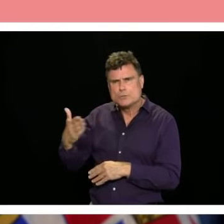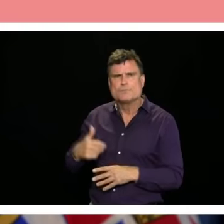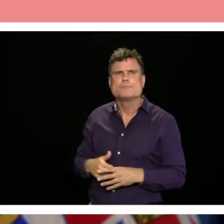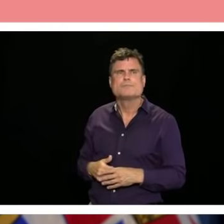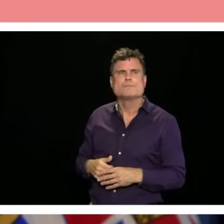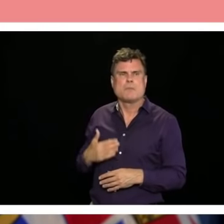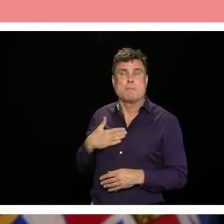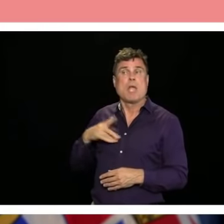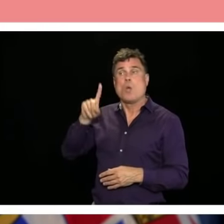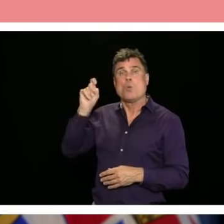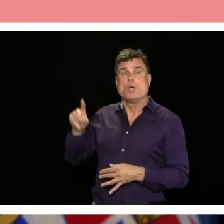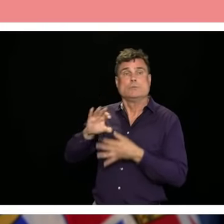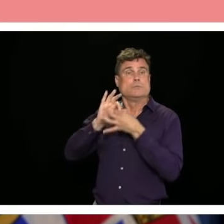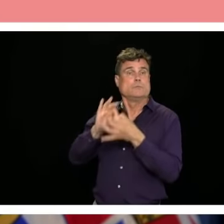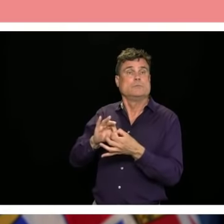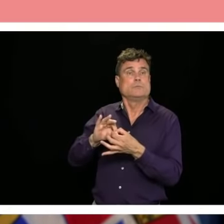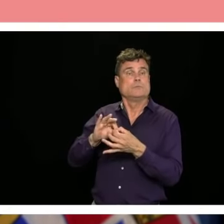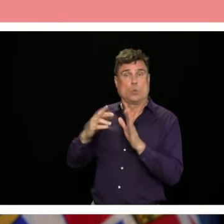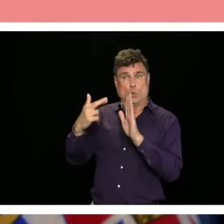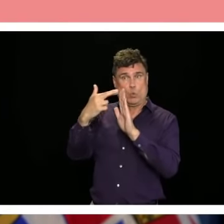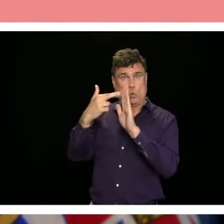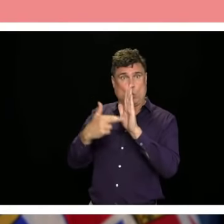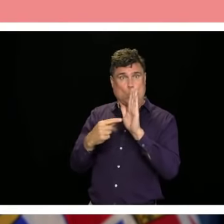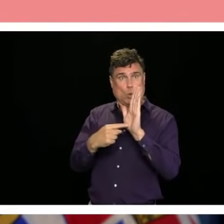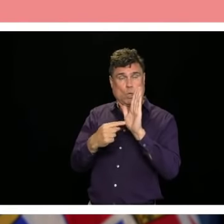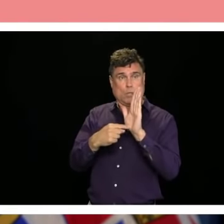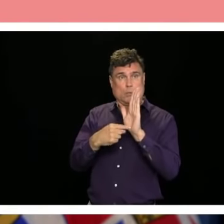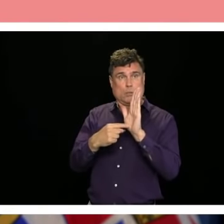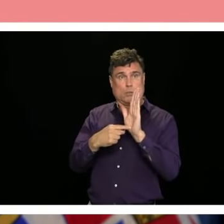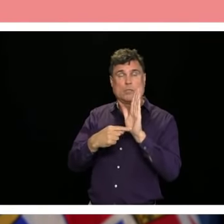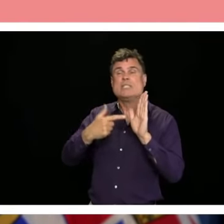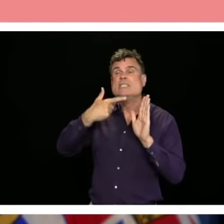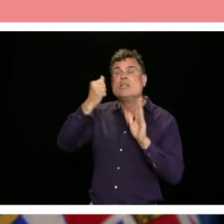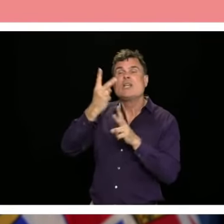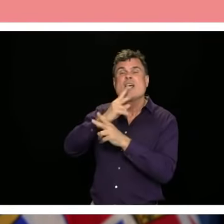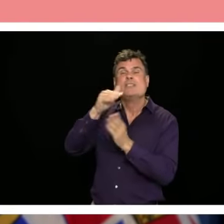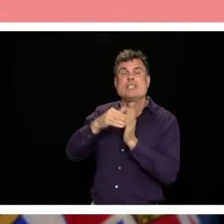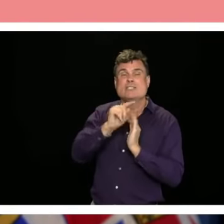the province were the ones that protected all of us.